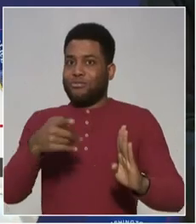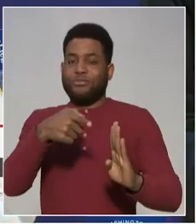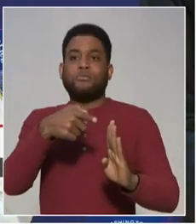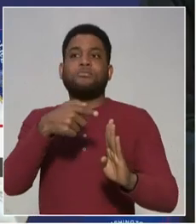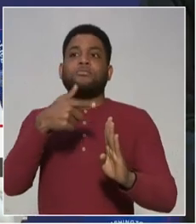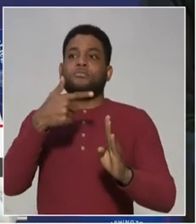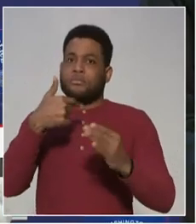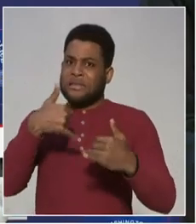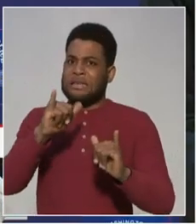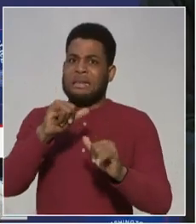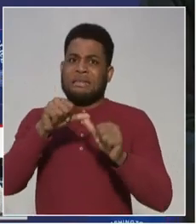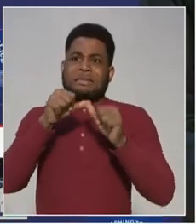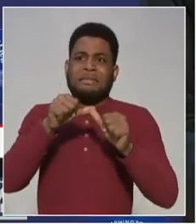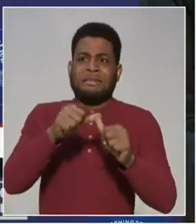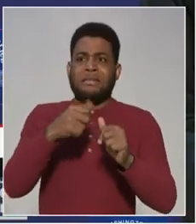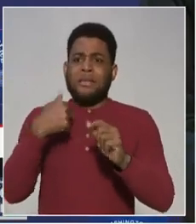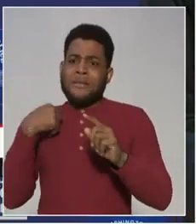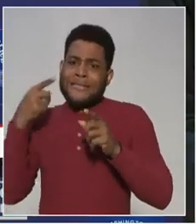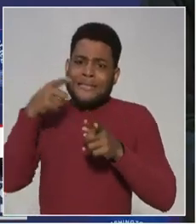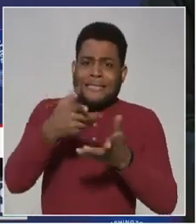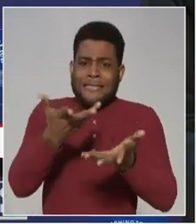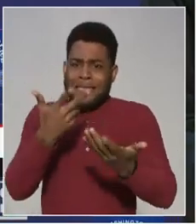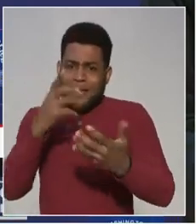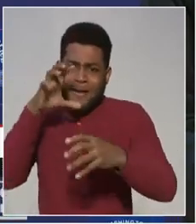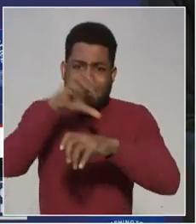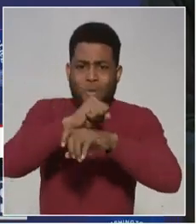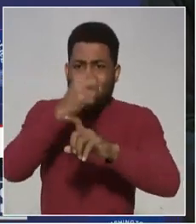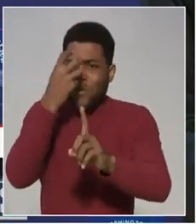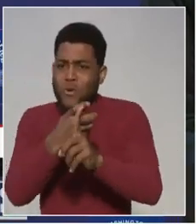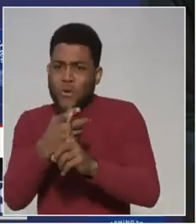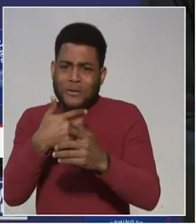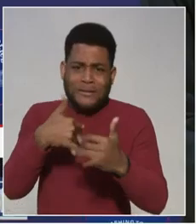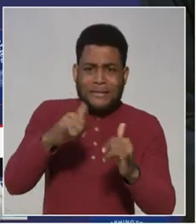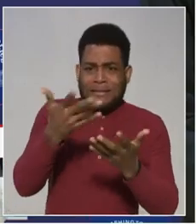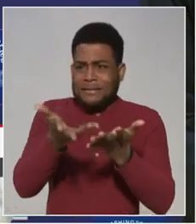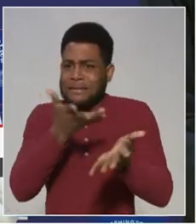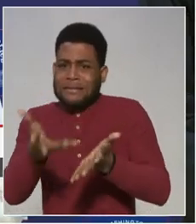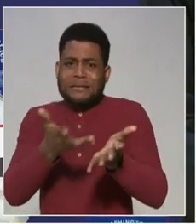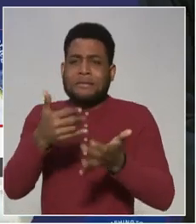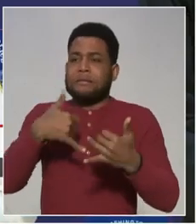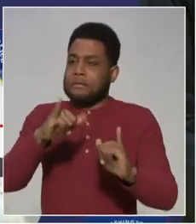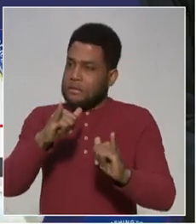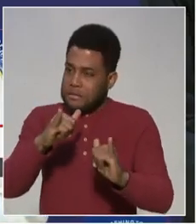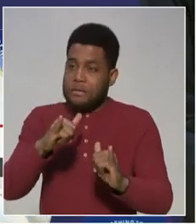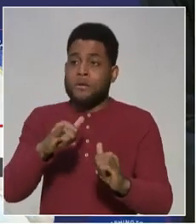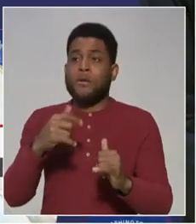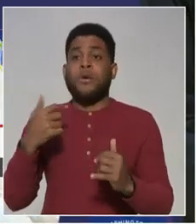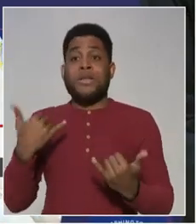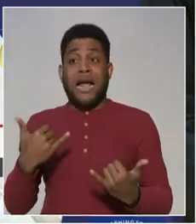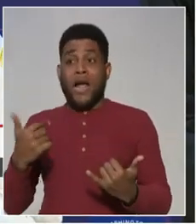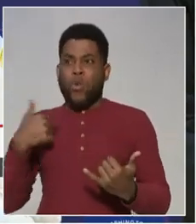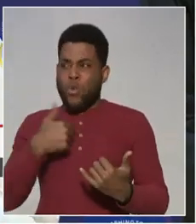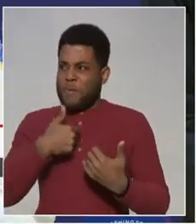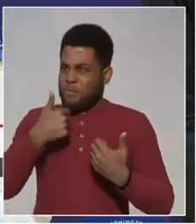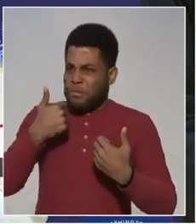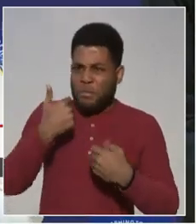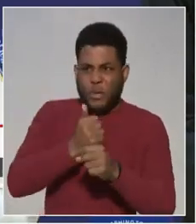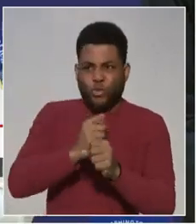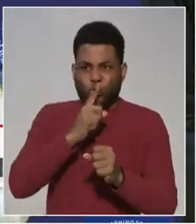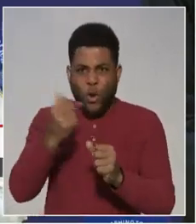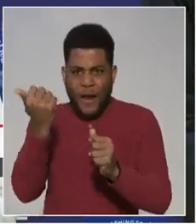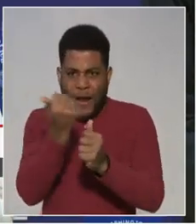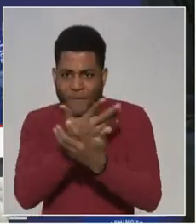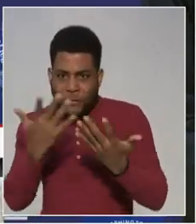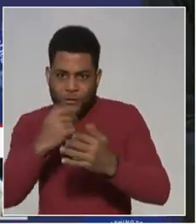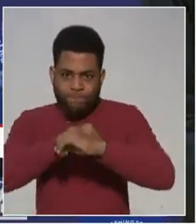in communication with the subject. We are still taking all precautions in this particular area to ensure that no one is in harm's